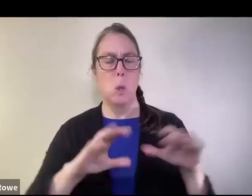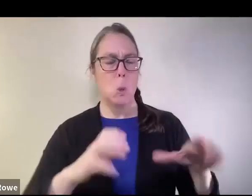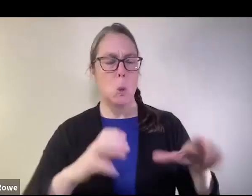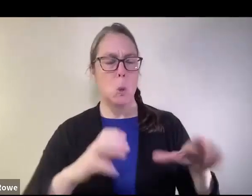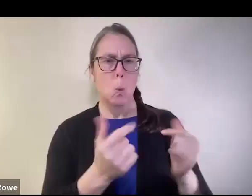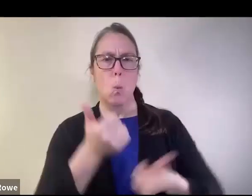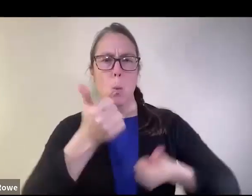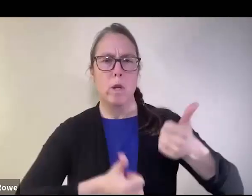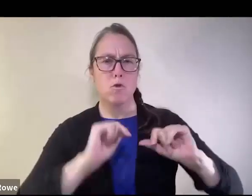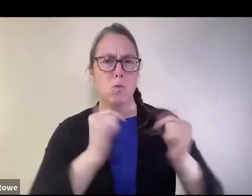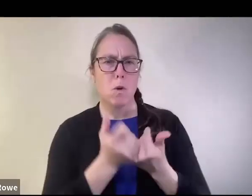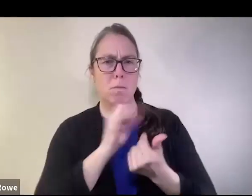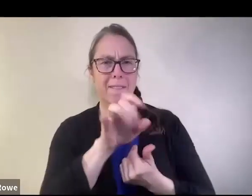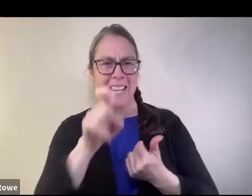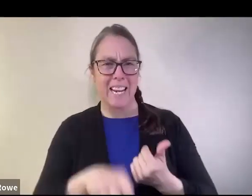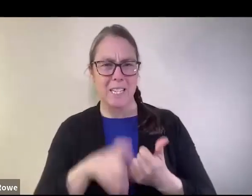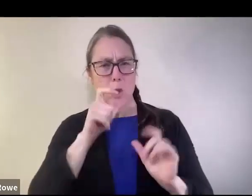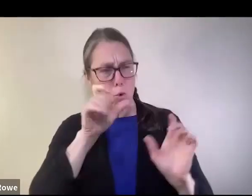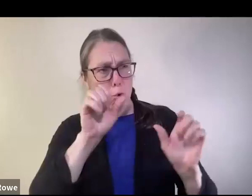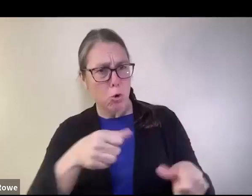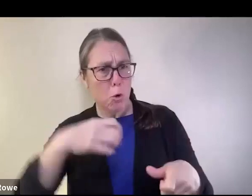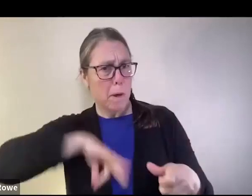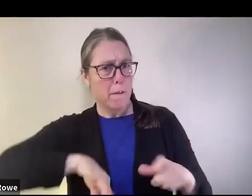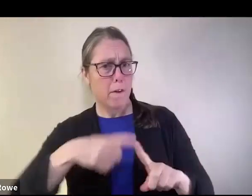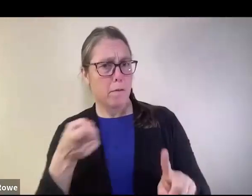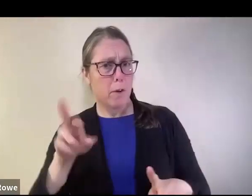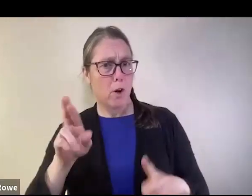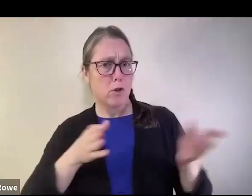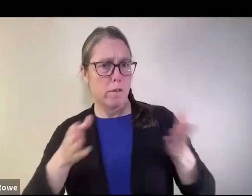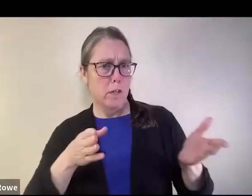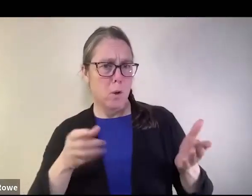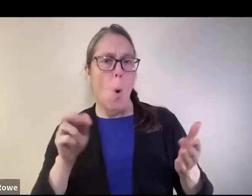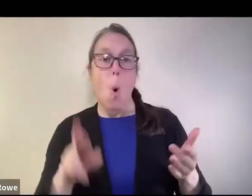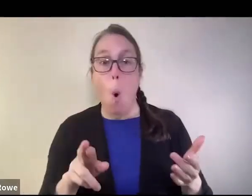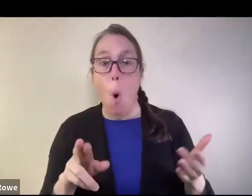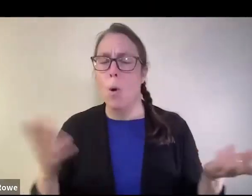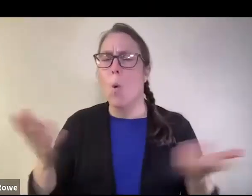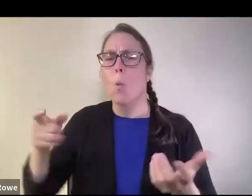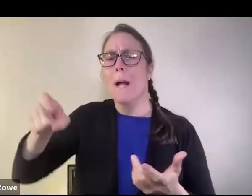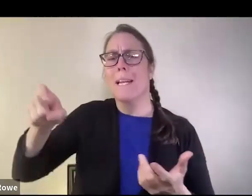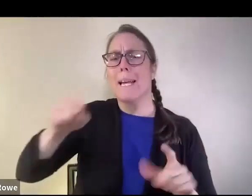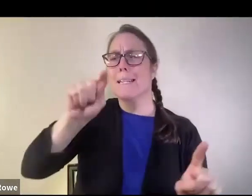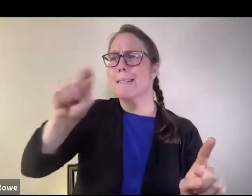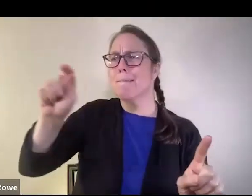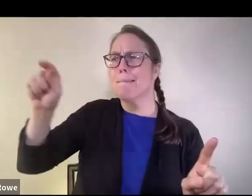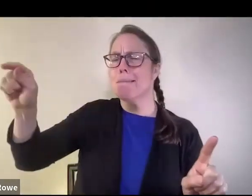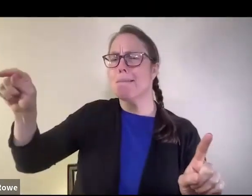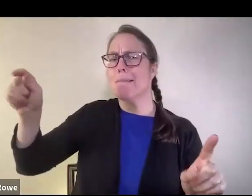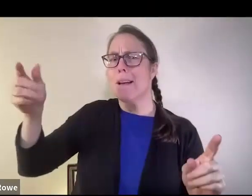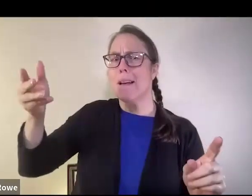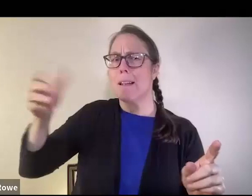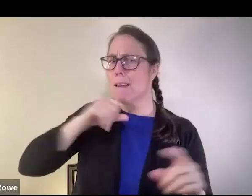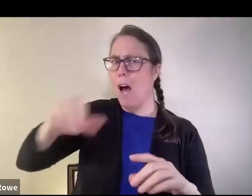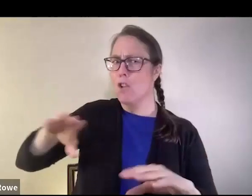Texans who could possibly benefit from VR services or what needs that are currently